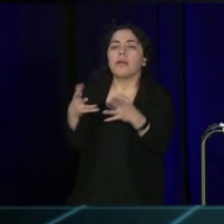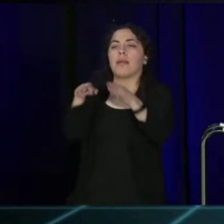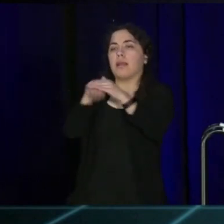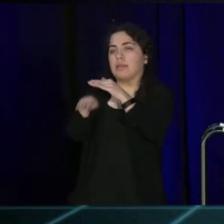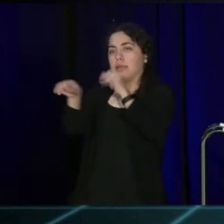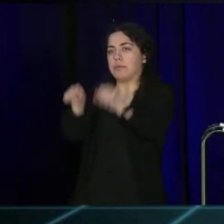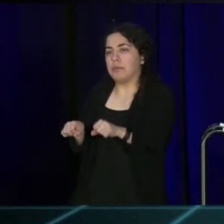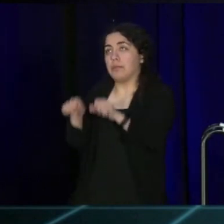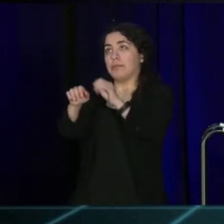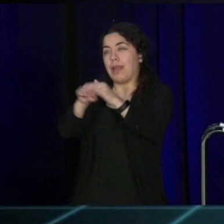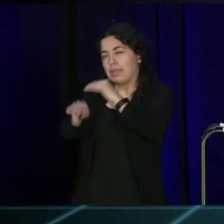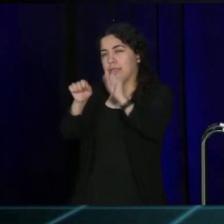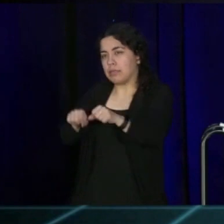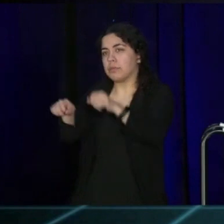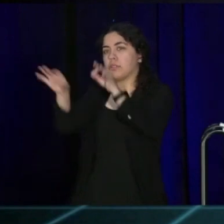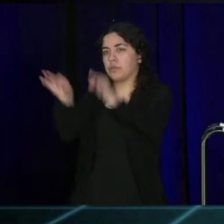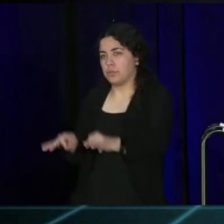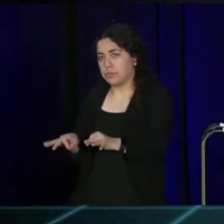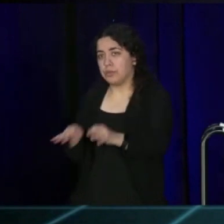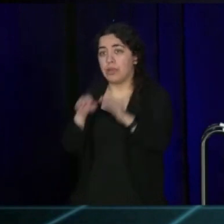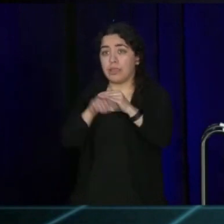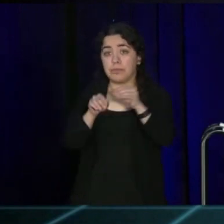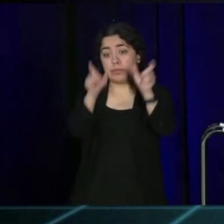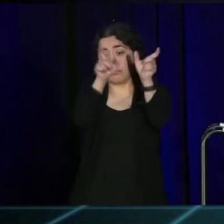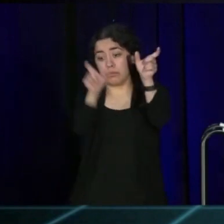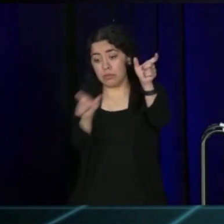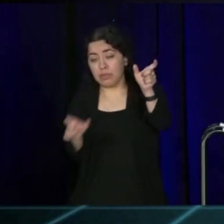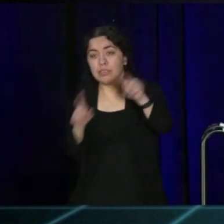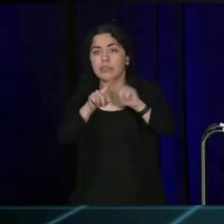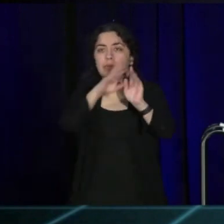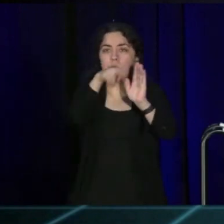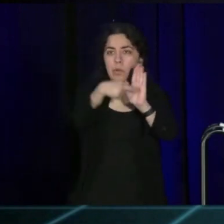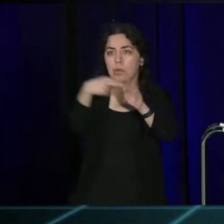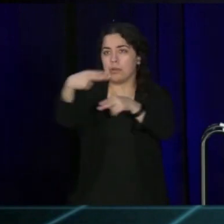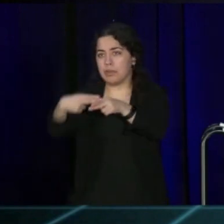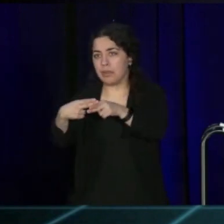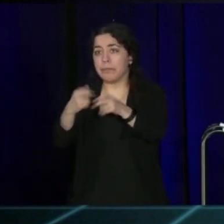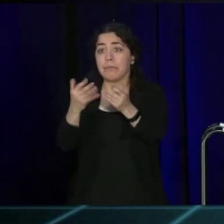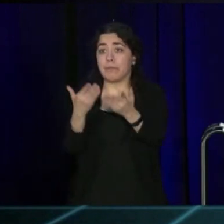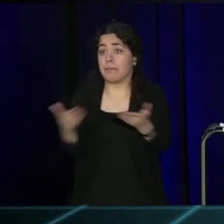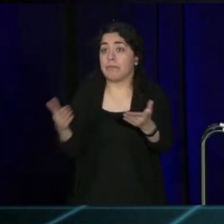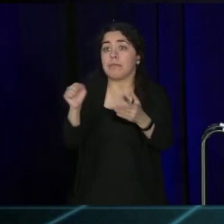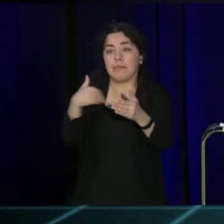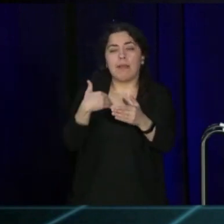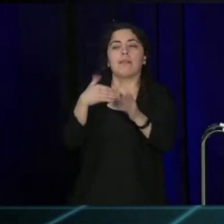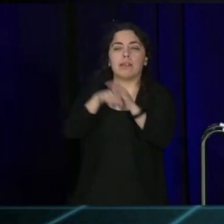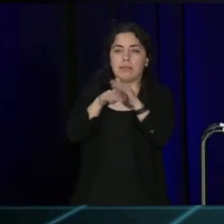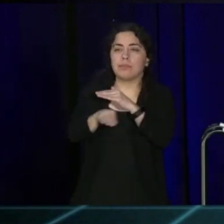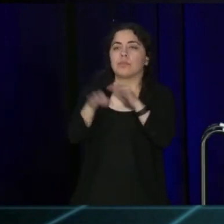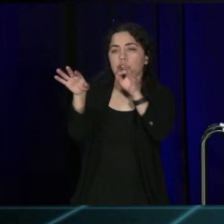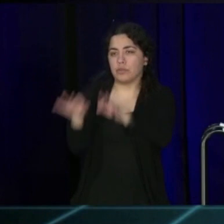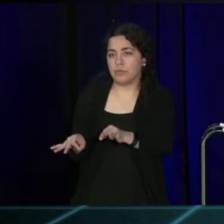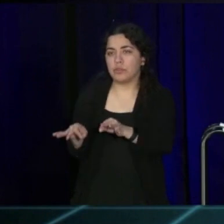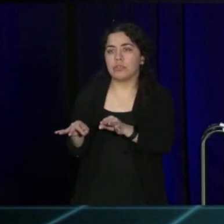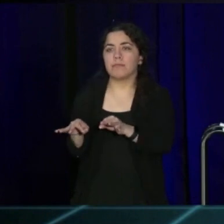said that they can have accessible role and name. But also, a lot of the elements can have an accessible description, which